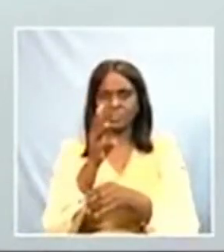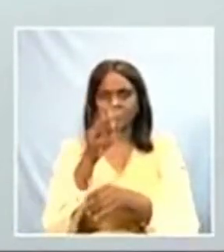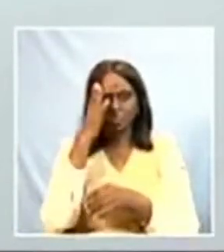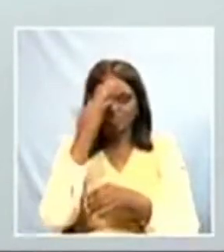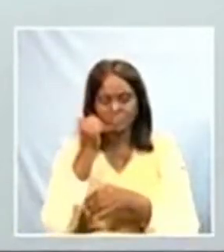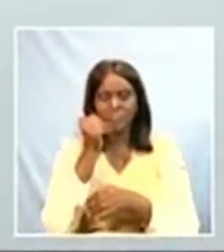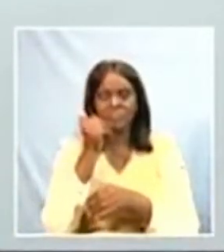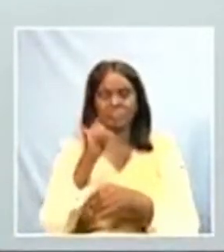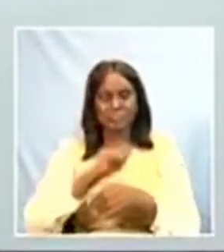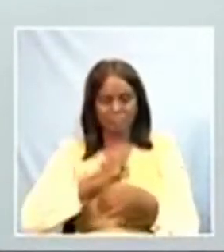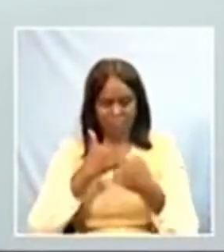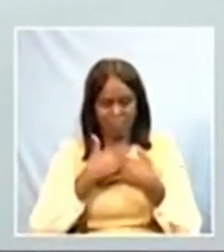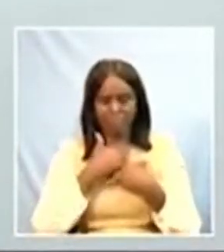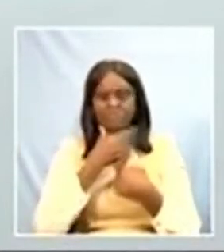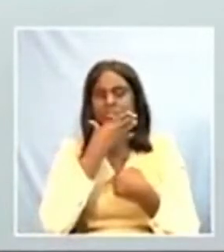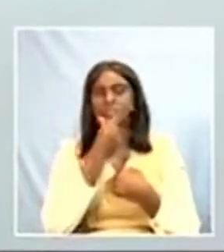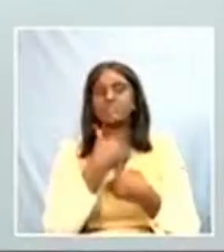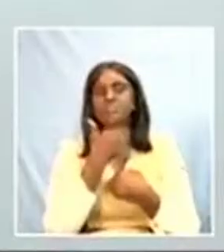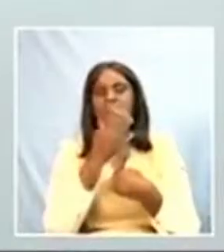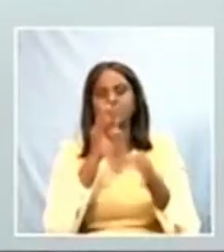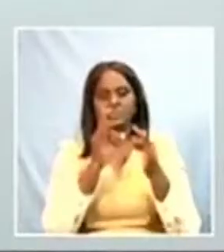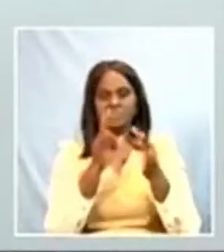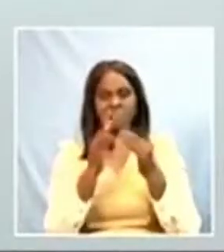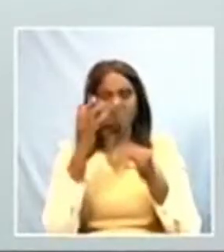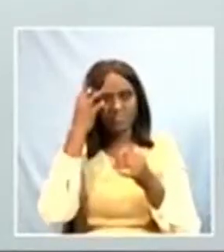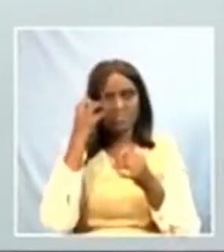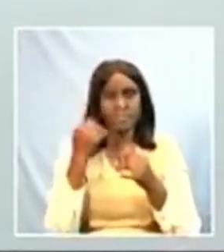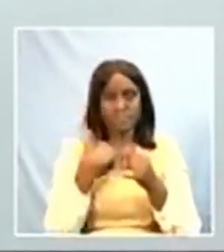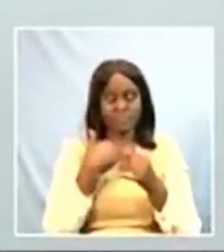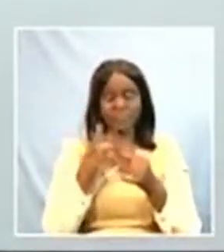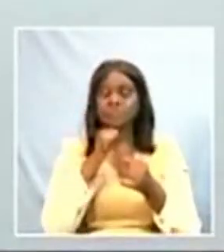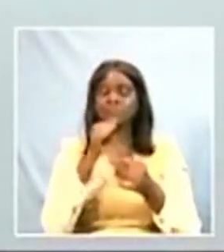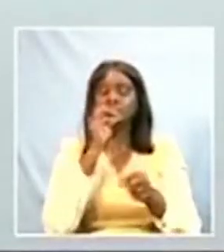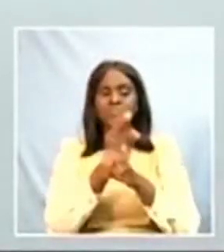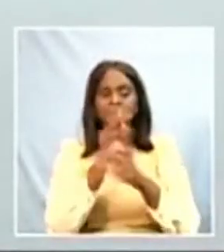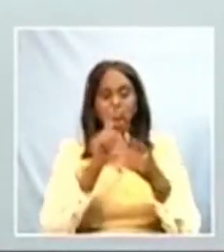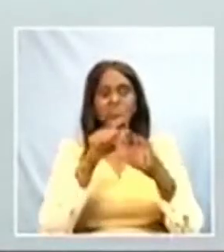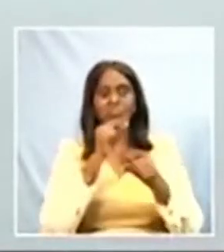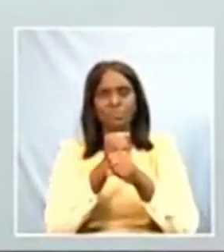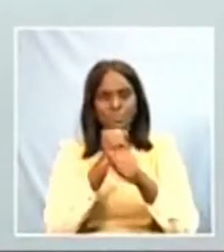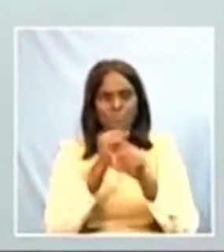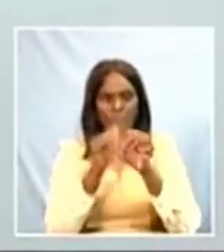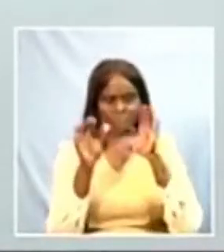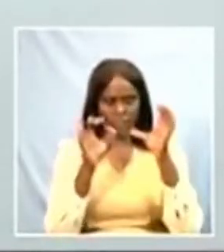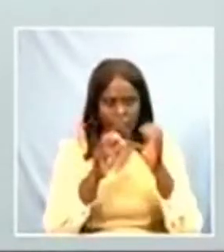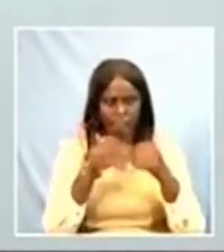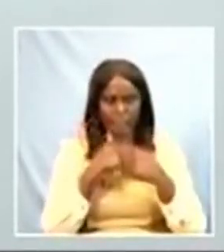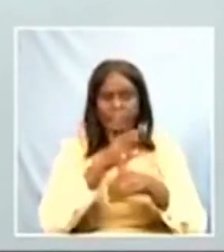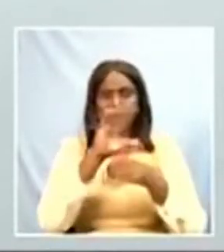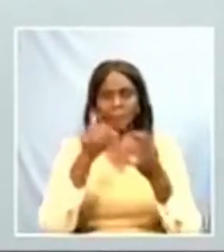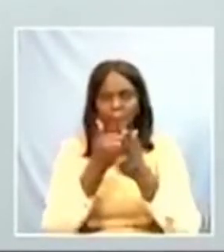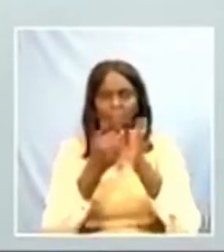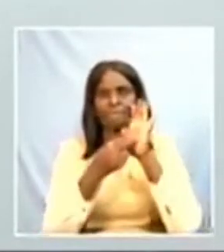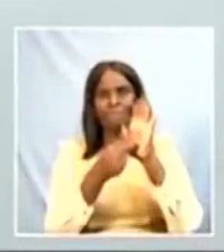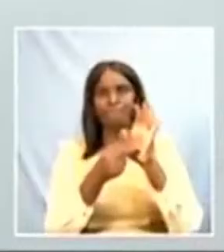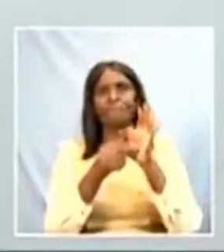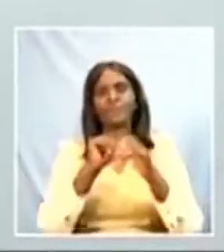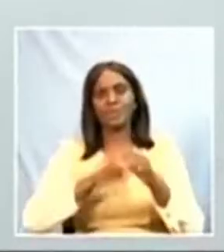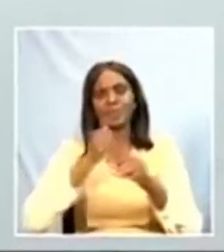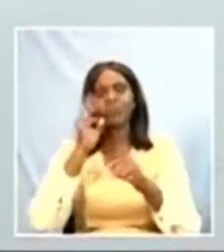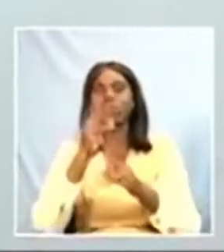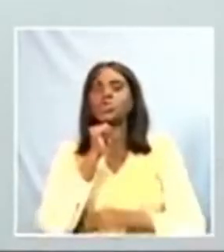why we have the commission. If you are officers who are not willing to work in the councils, we have always indicated we are not going